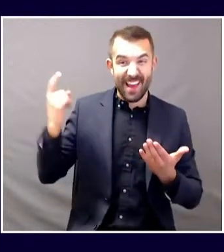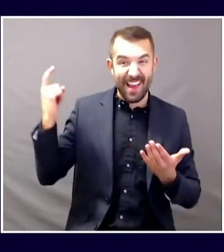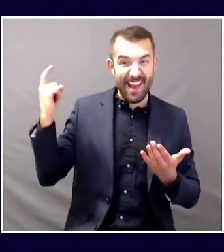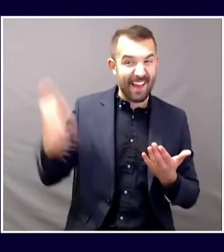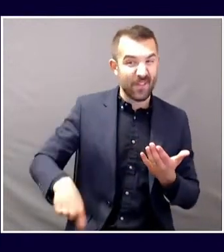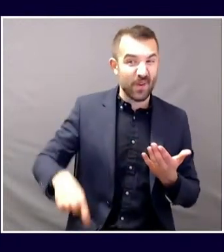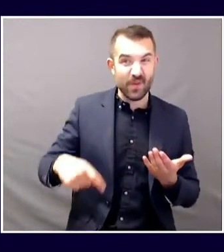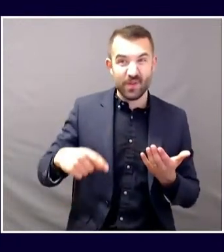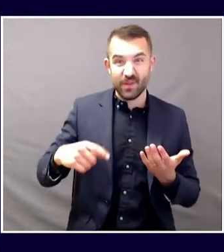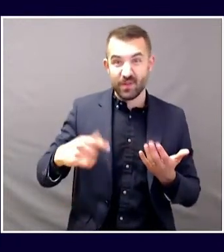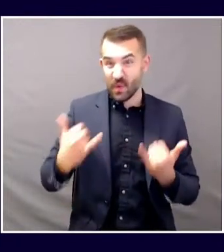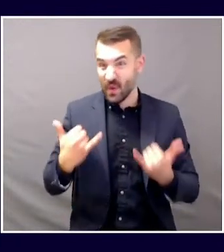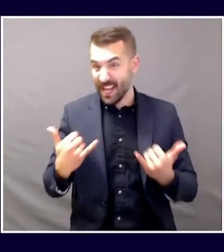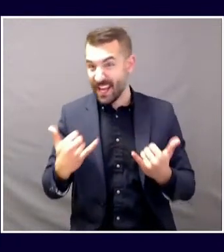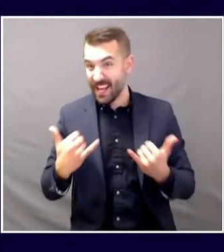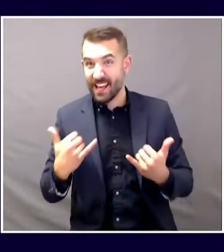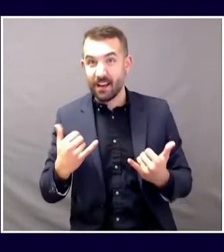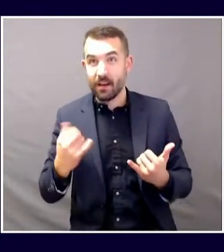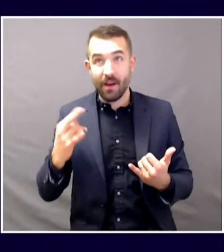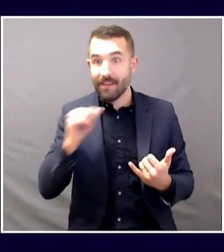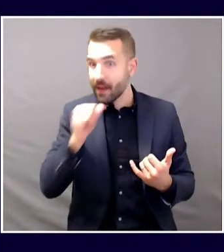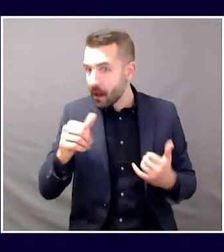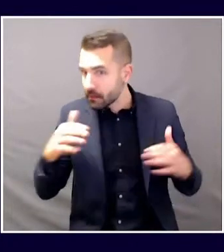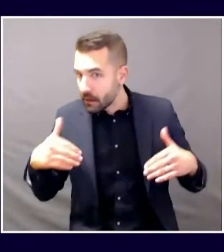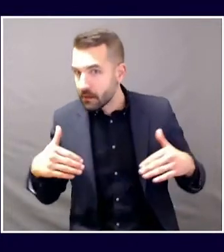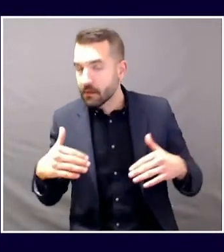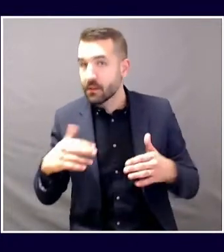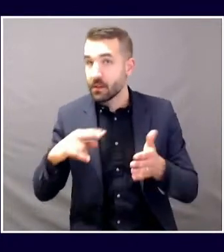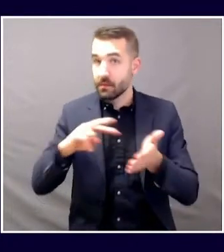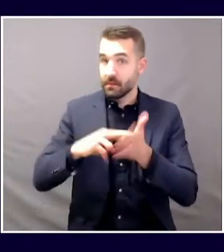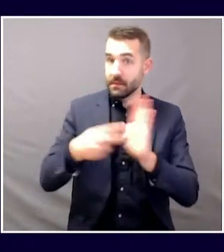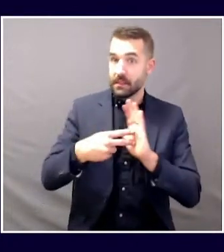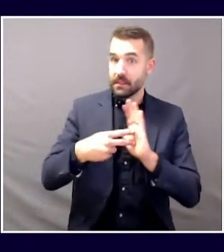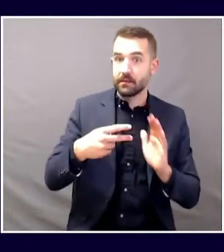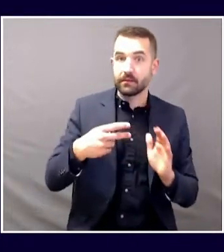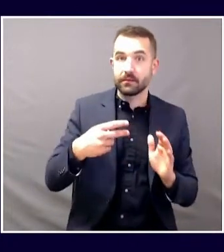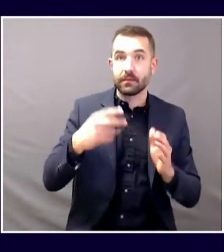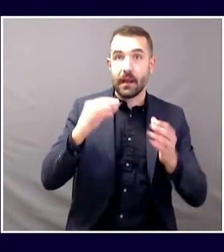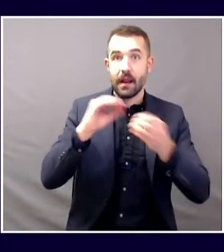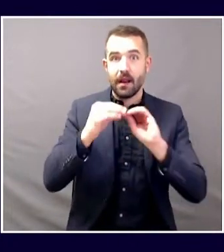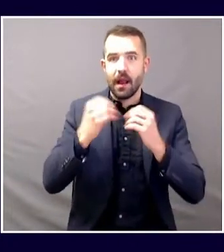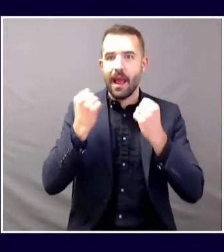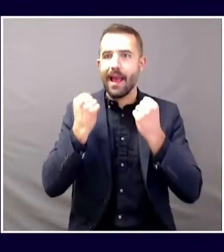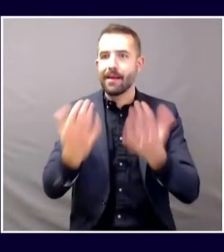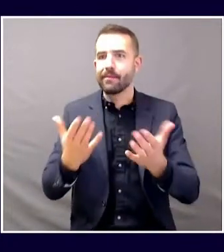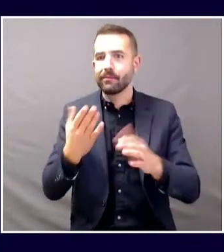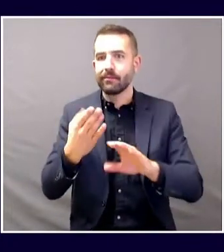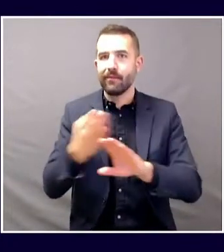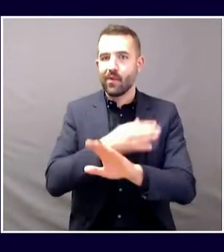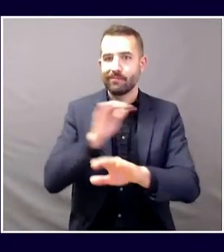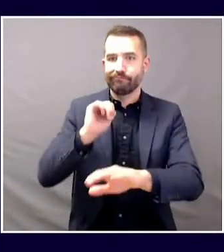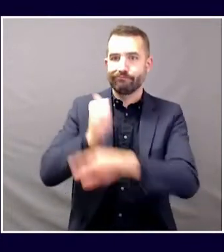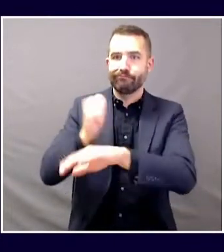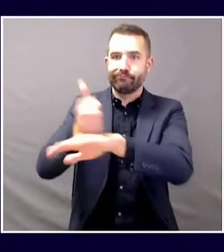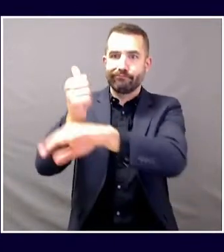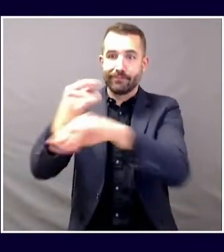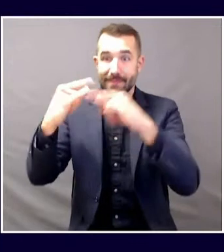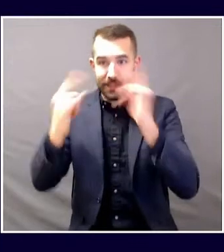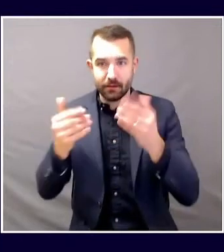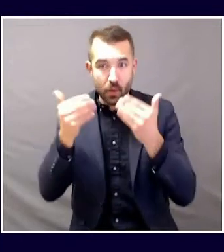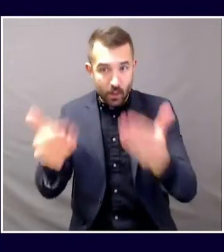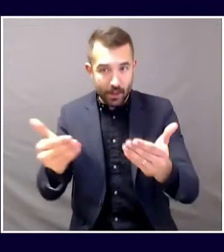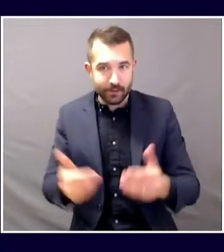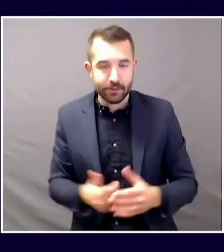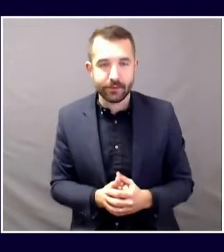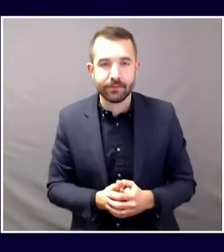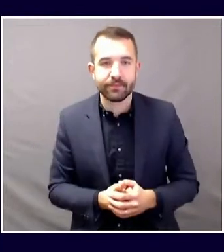at least to be the case? Sure. Charlie, let me start by saying several weeks ago, as we started